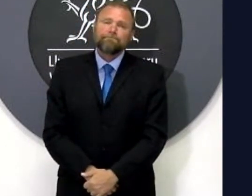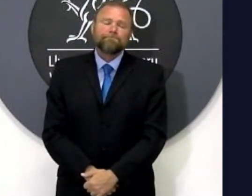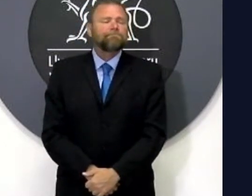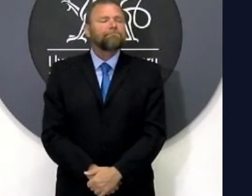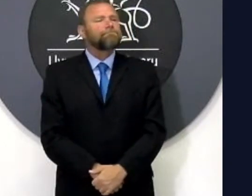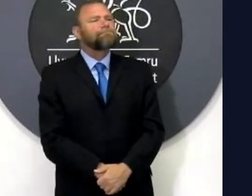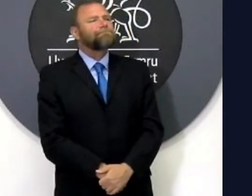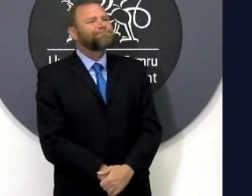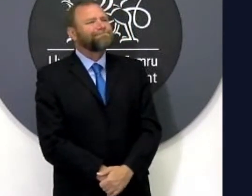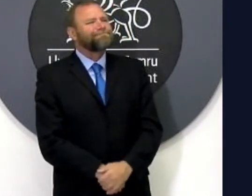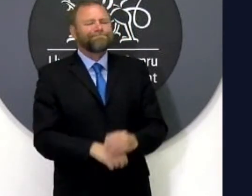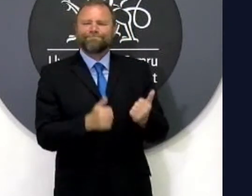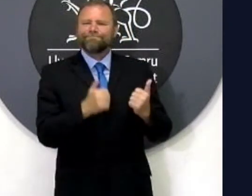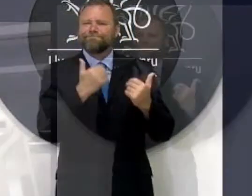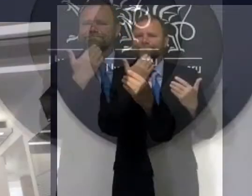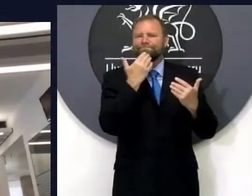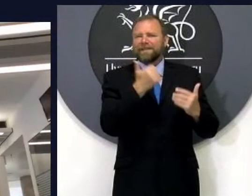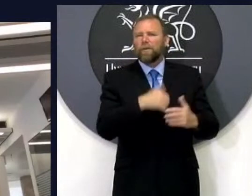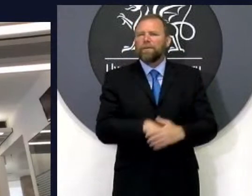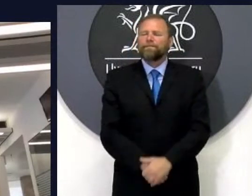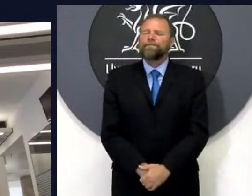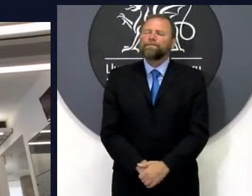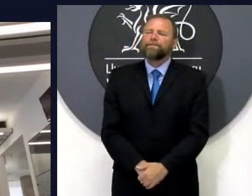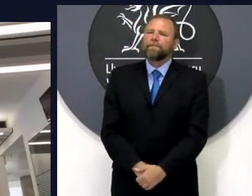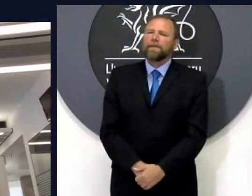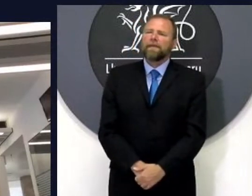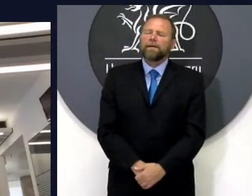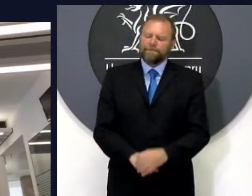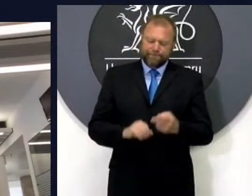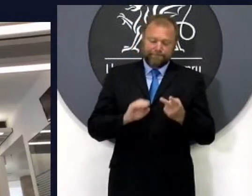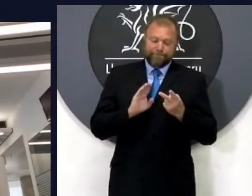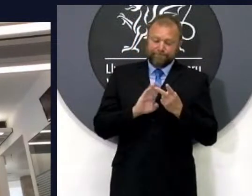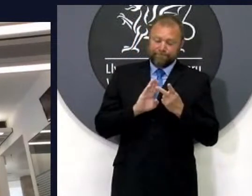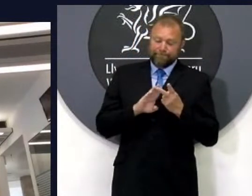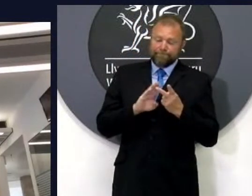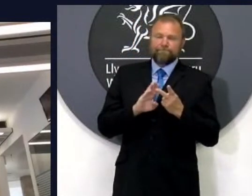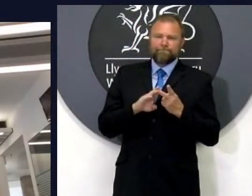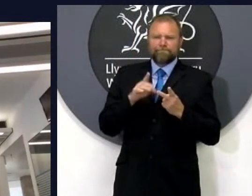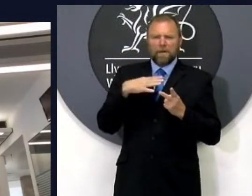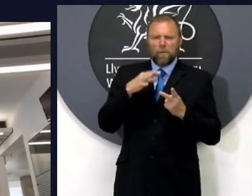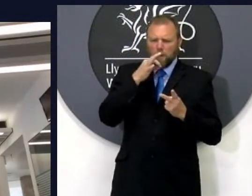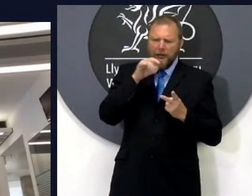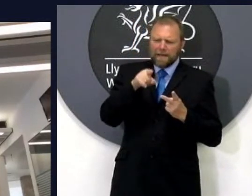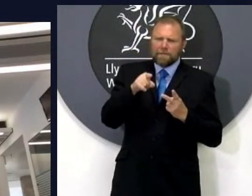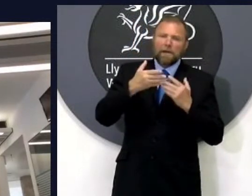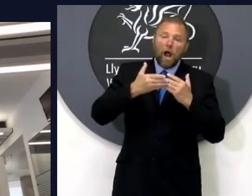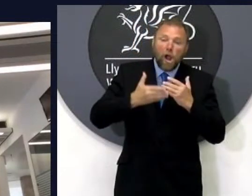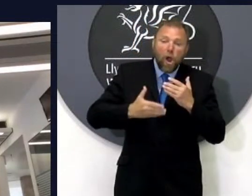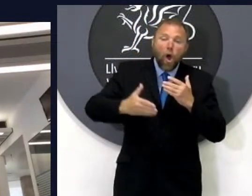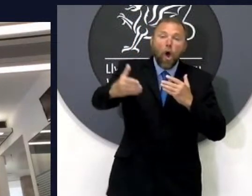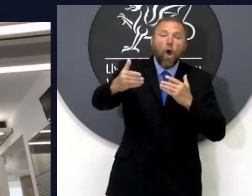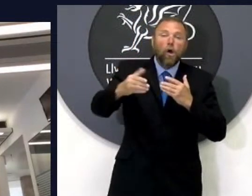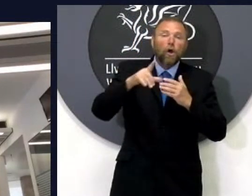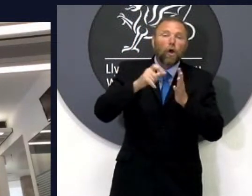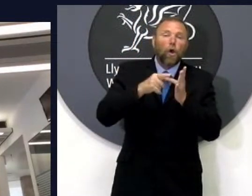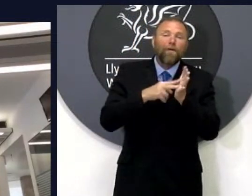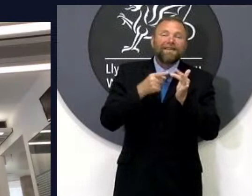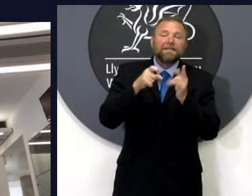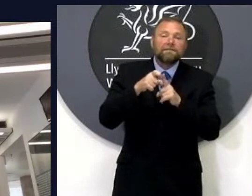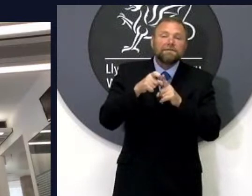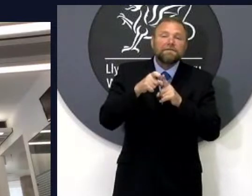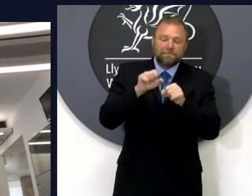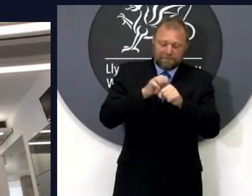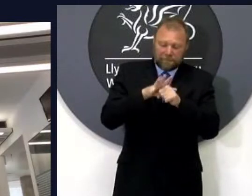Thank you very much for that. Secondly, I want to pick up on your point that you made about those suffering with long COVID and the after effects of having the